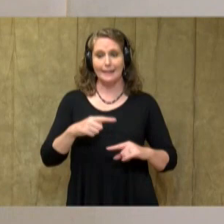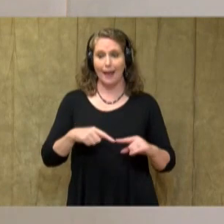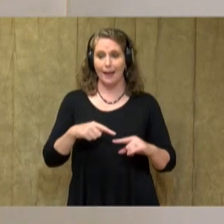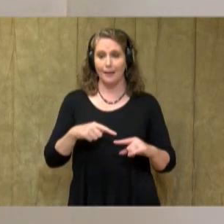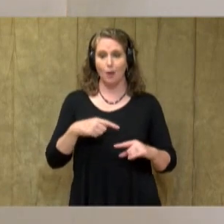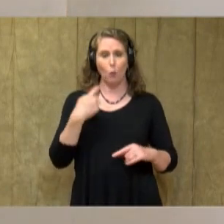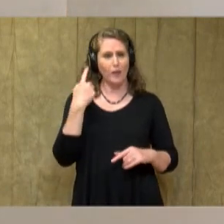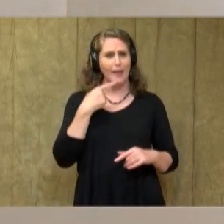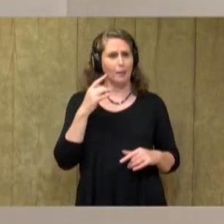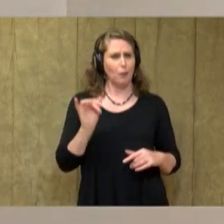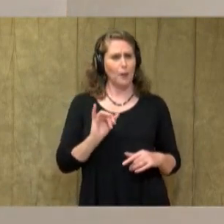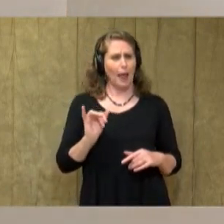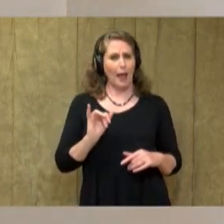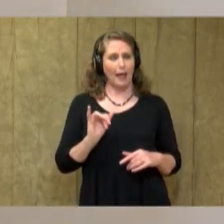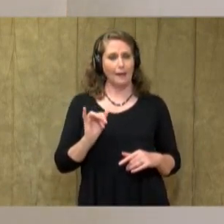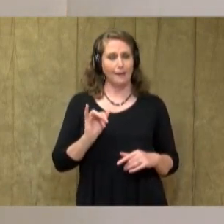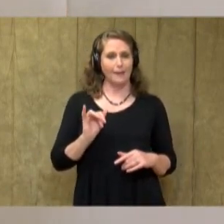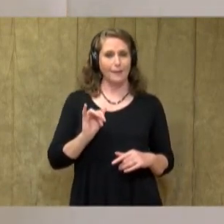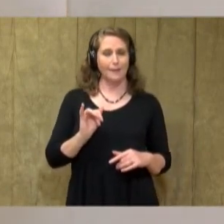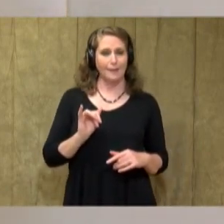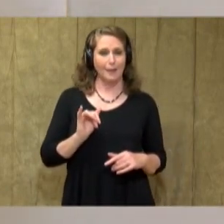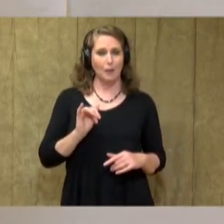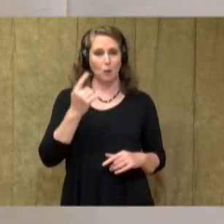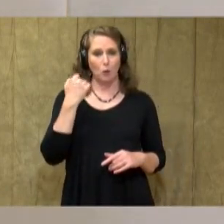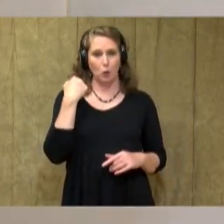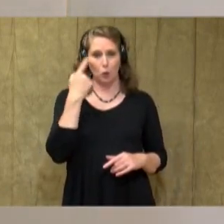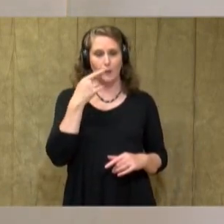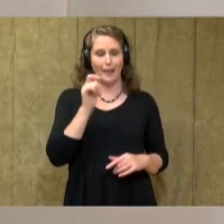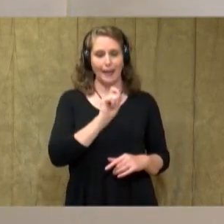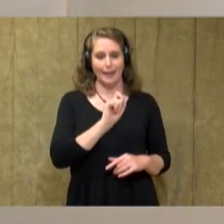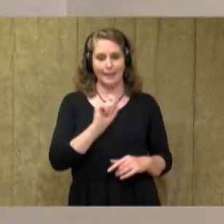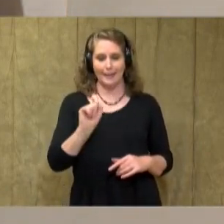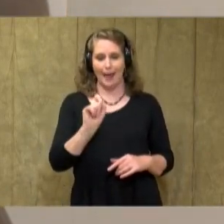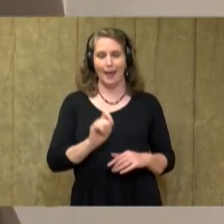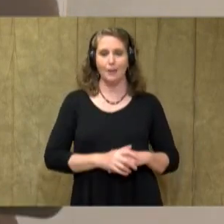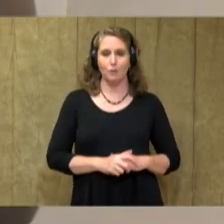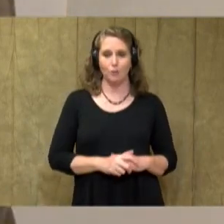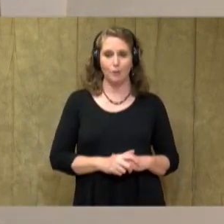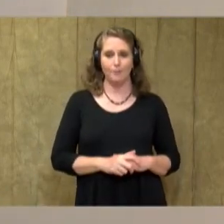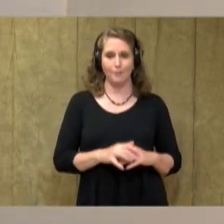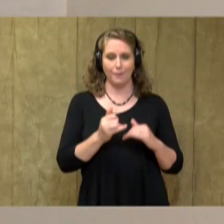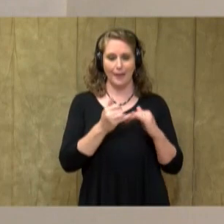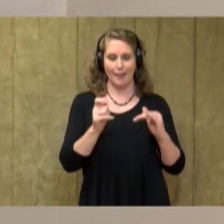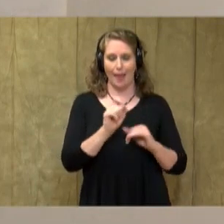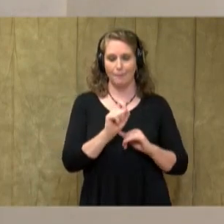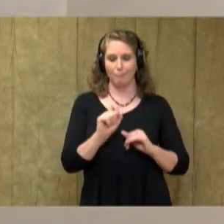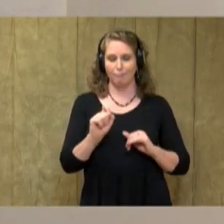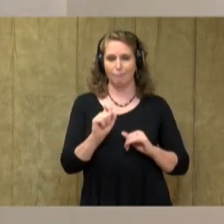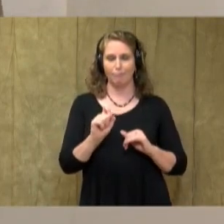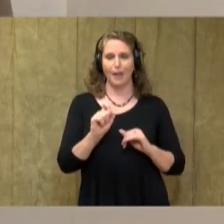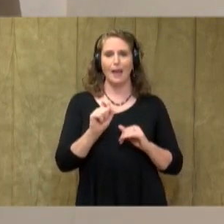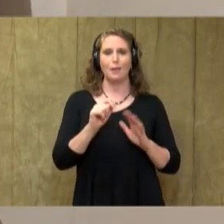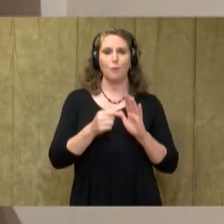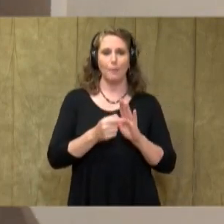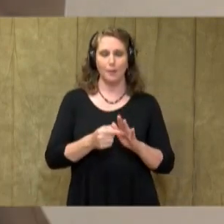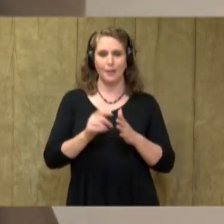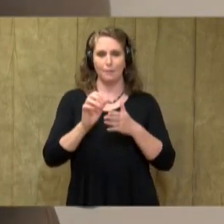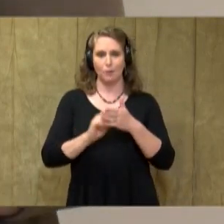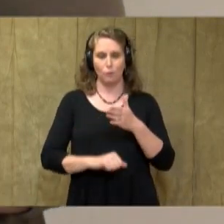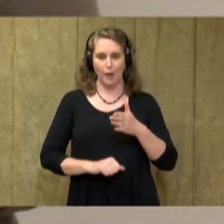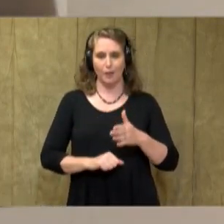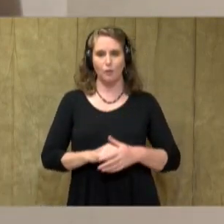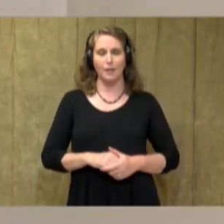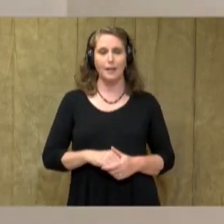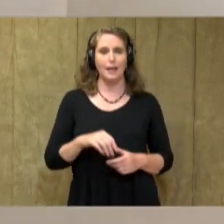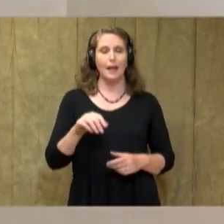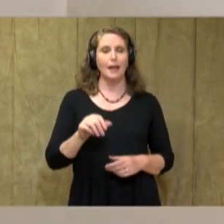does it look like? It looks like a dash, that's right. It just is a small dash, that's a minus sign. The